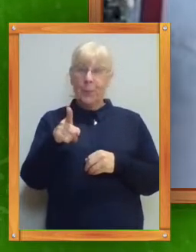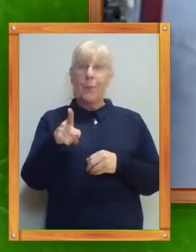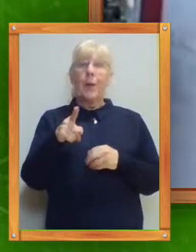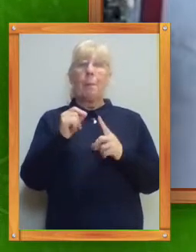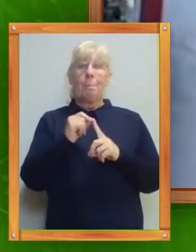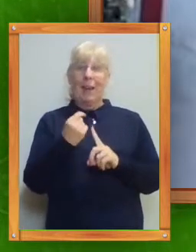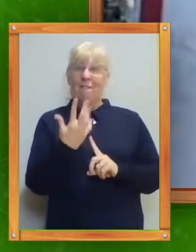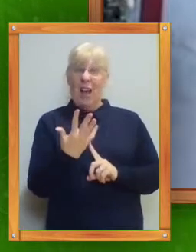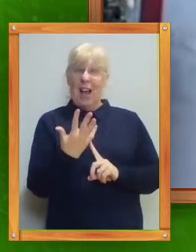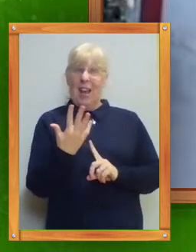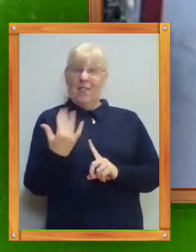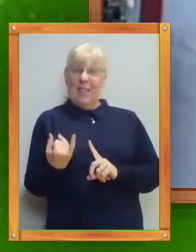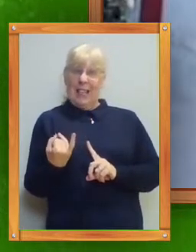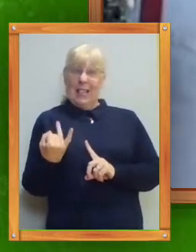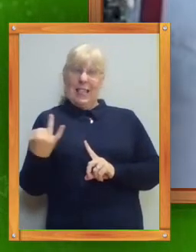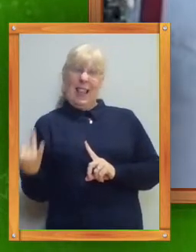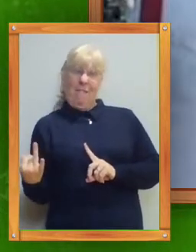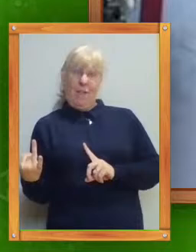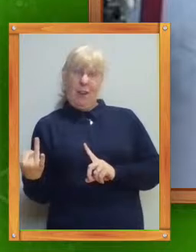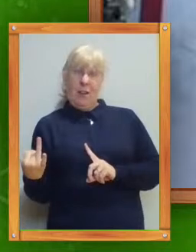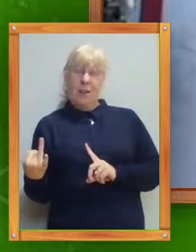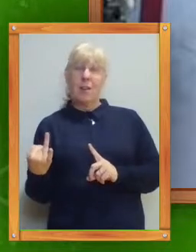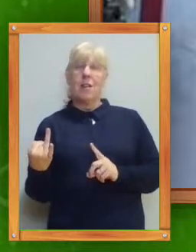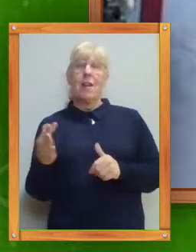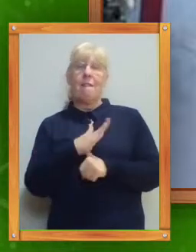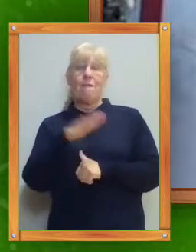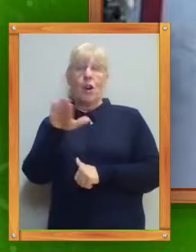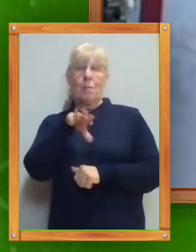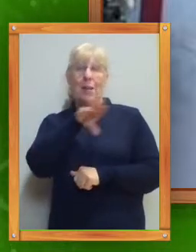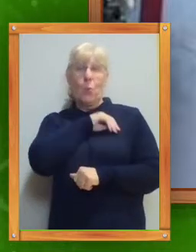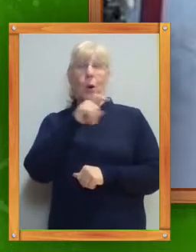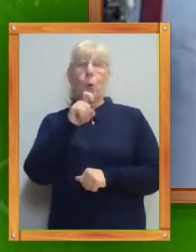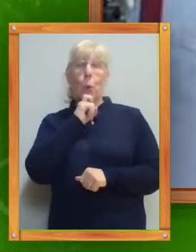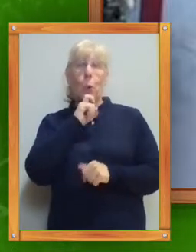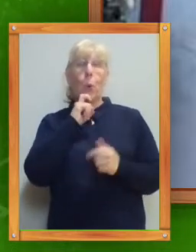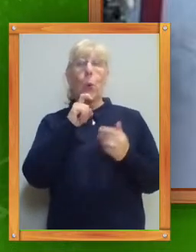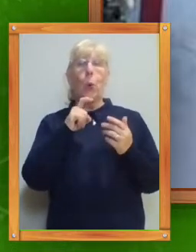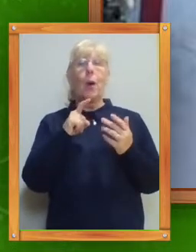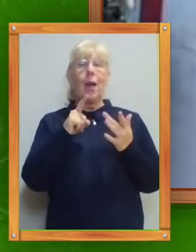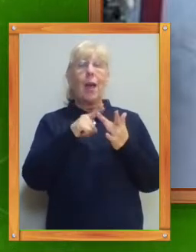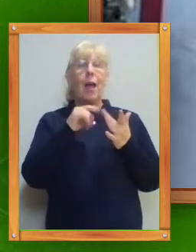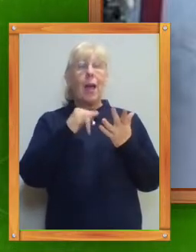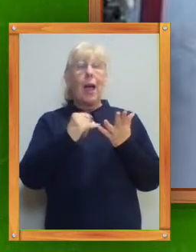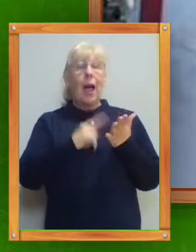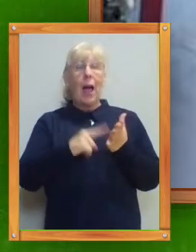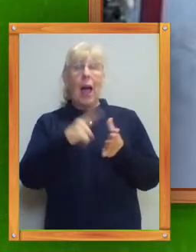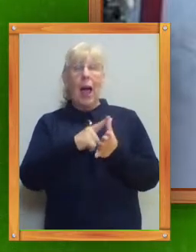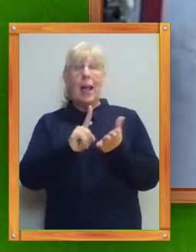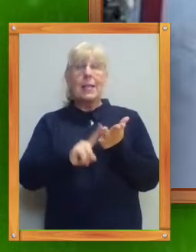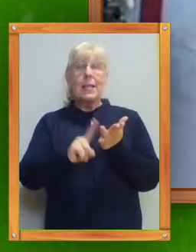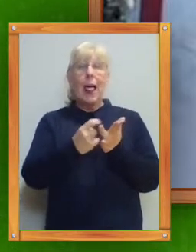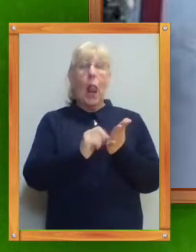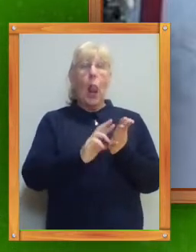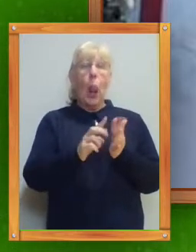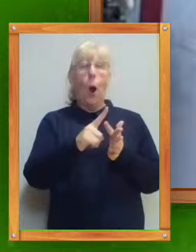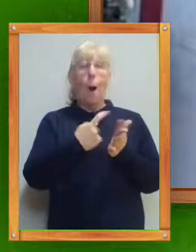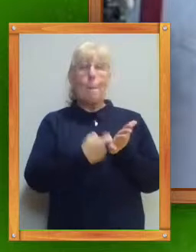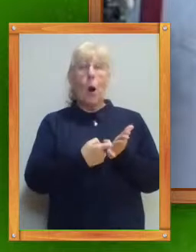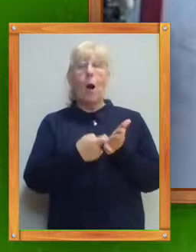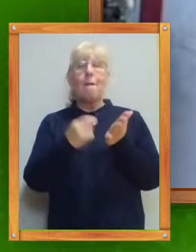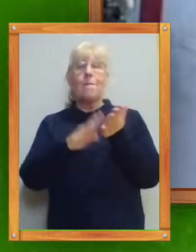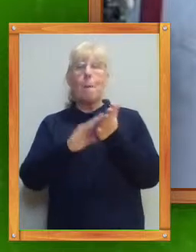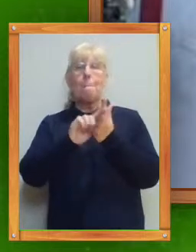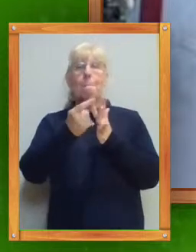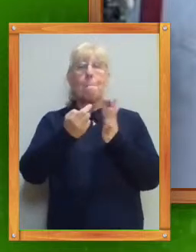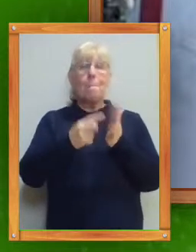P6 and P7. And our first place winner in this category tonight from Maine Integrated is Isla Lorma.